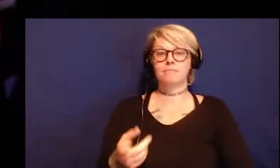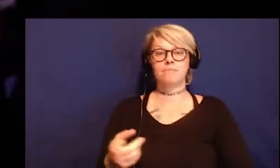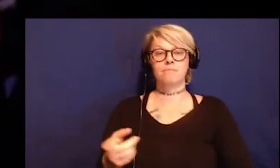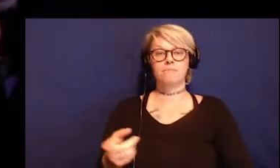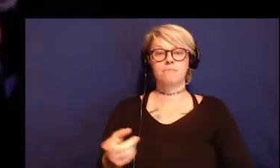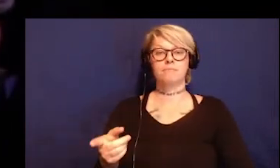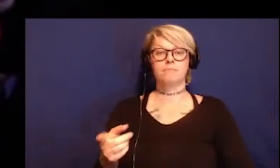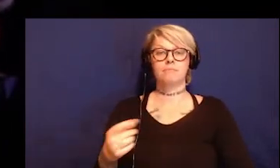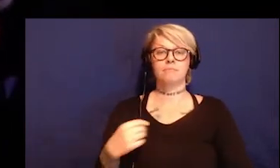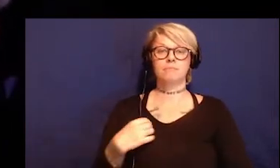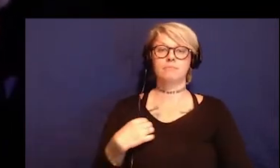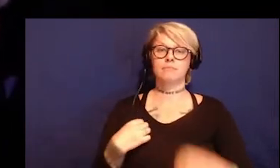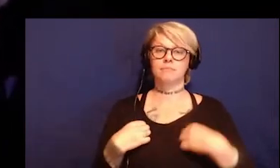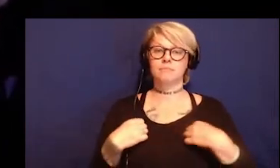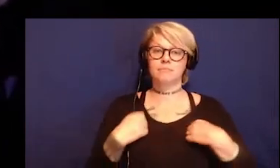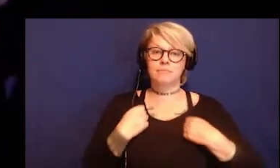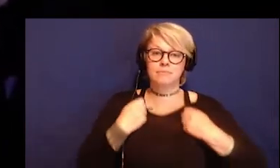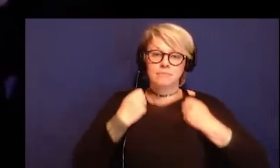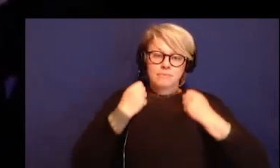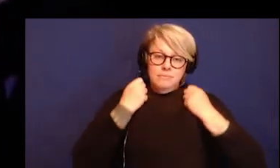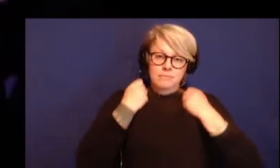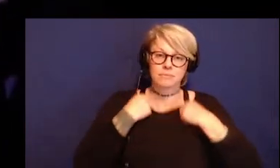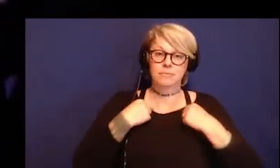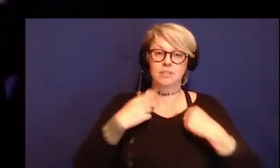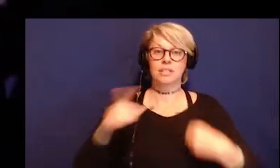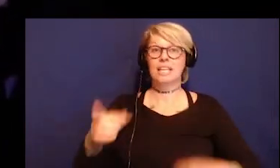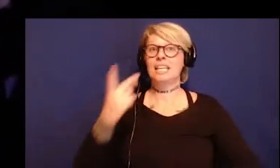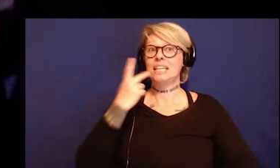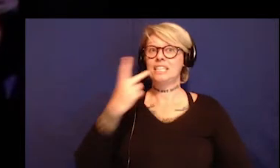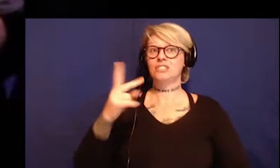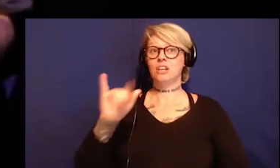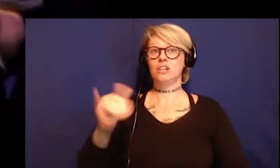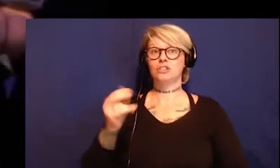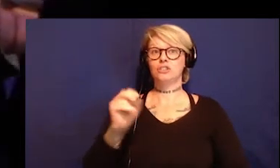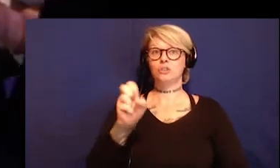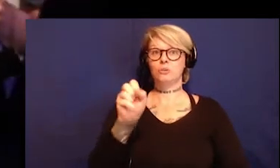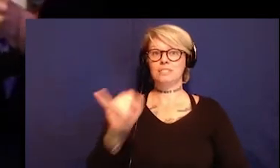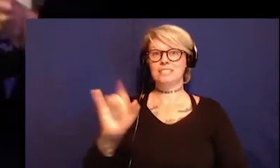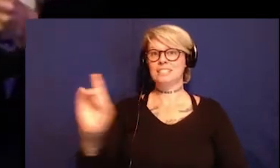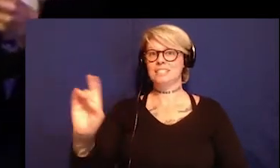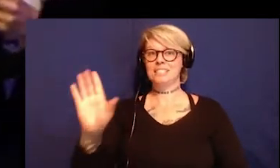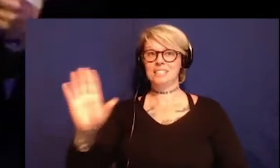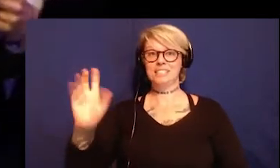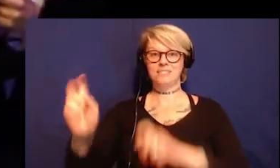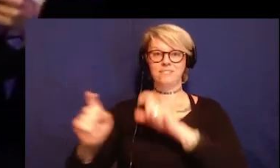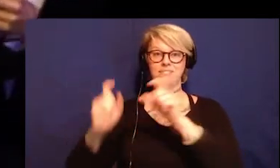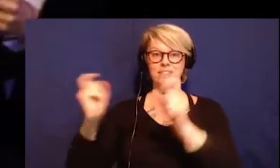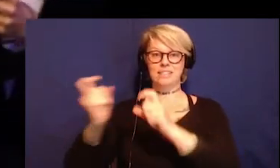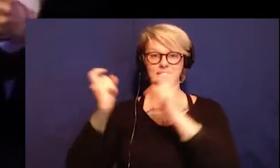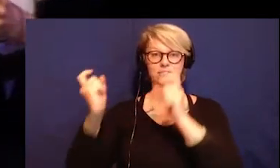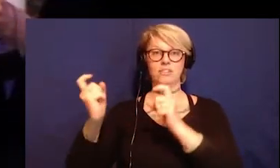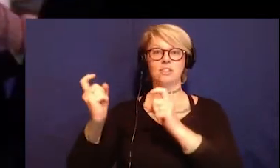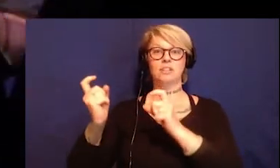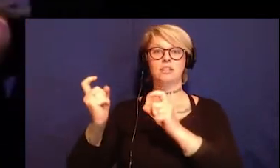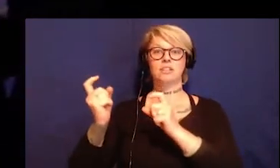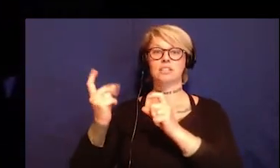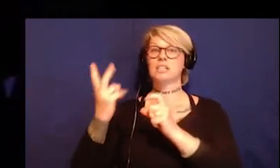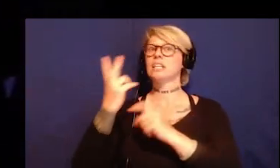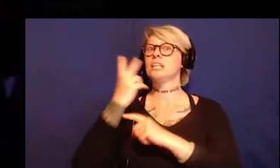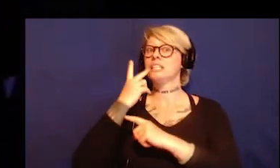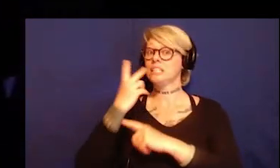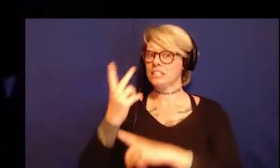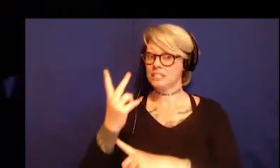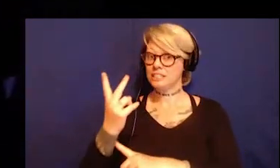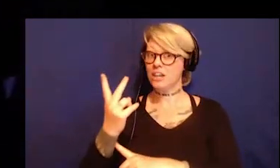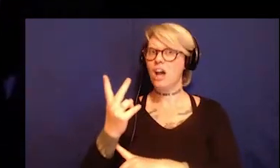at, I just asked you, Johnsy or Jonesy? Jonesy D's Festival. Inspired by the works he saw at Jonesy D's